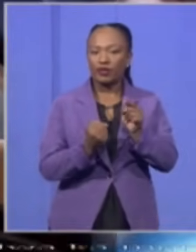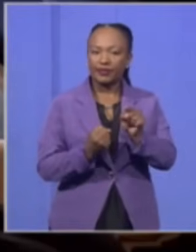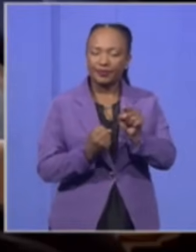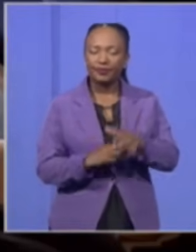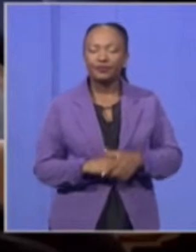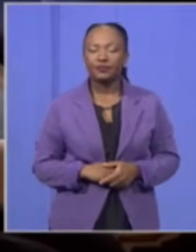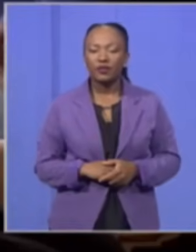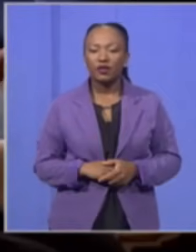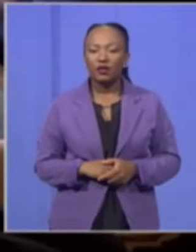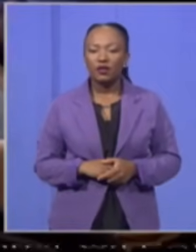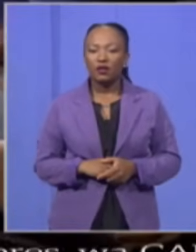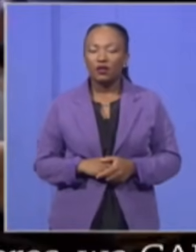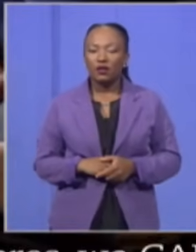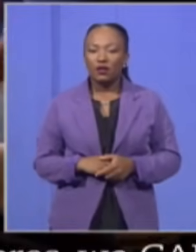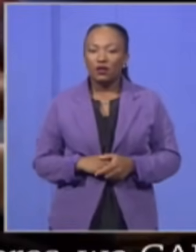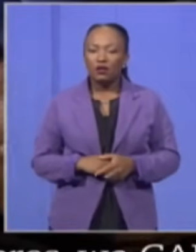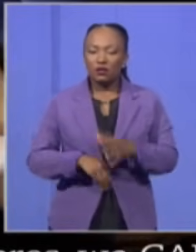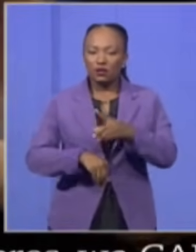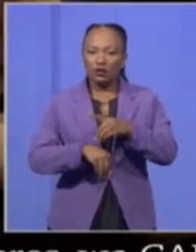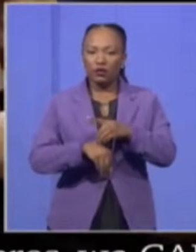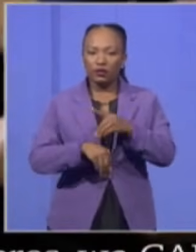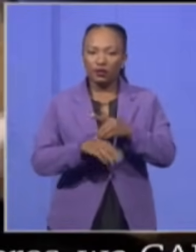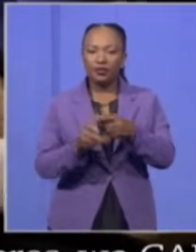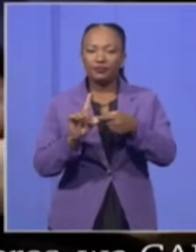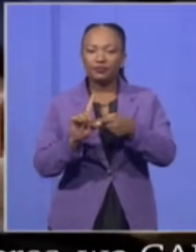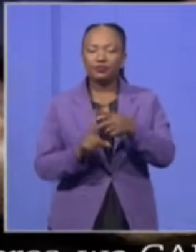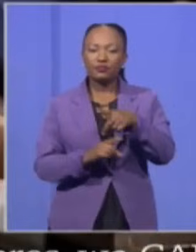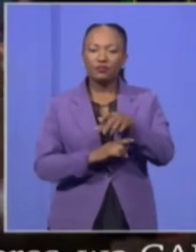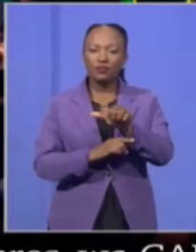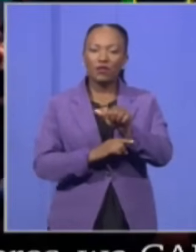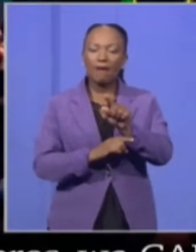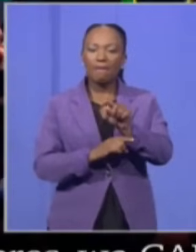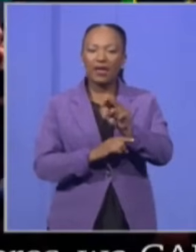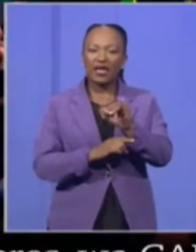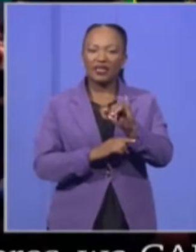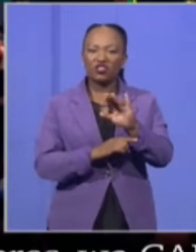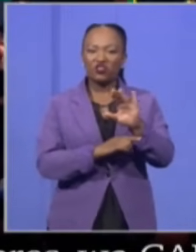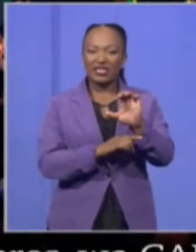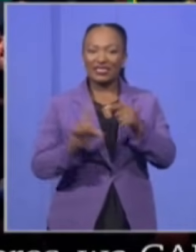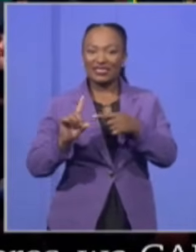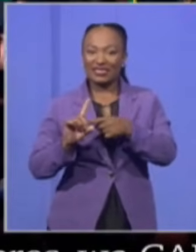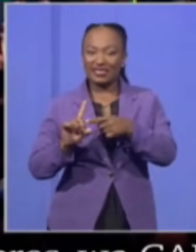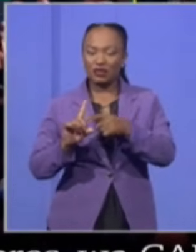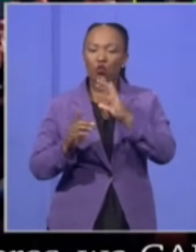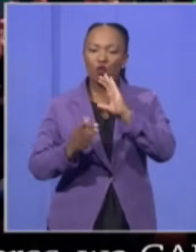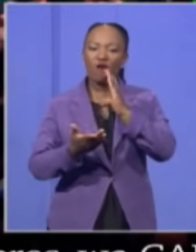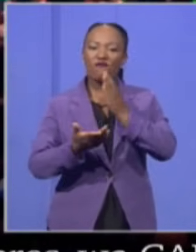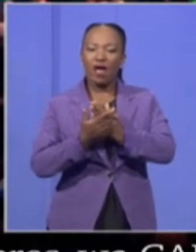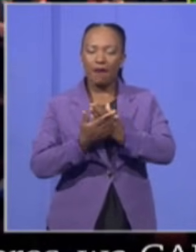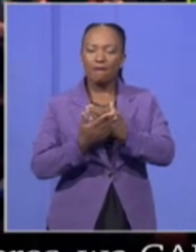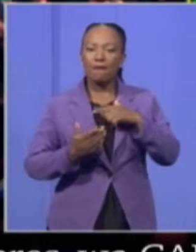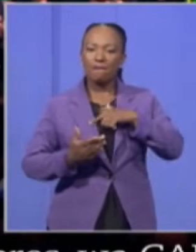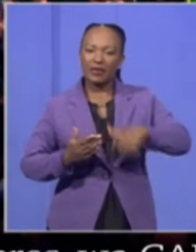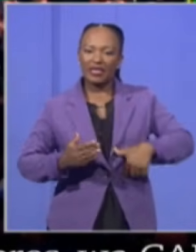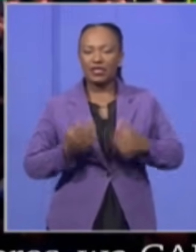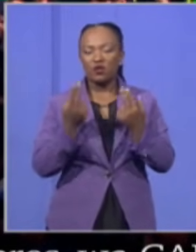Dr. Patrice Motsepe and confirm him as the new president of